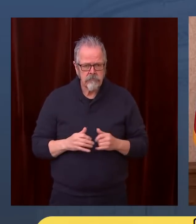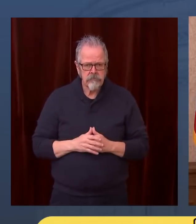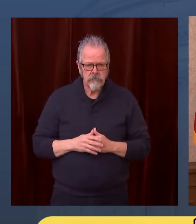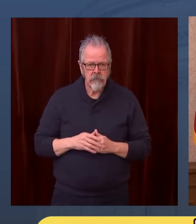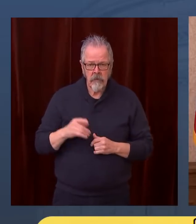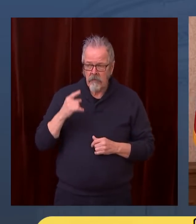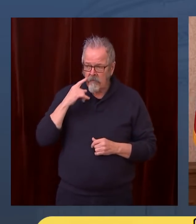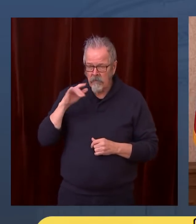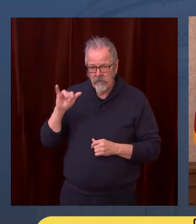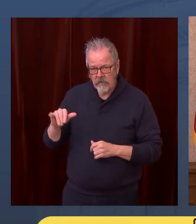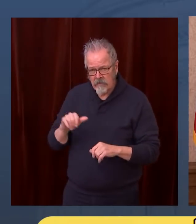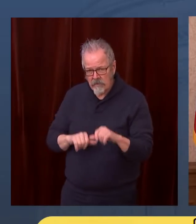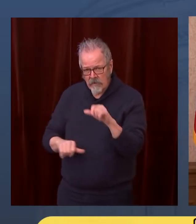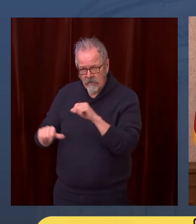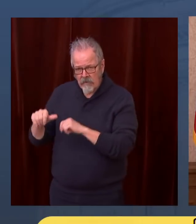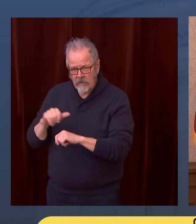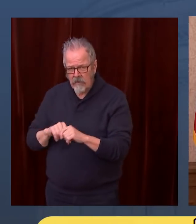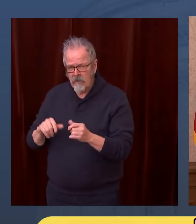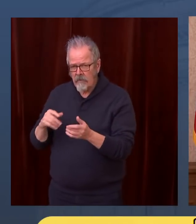this graph up again.